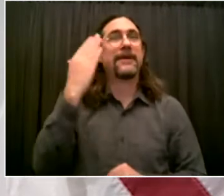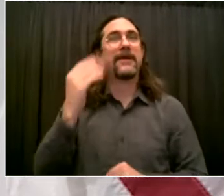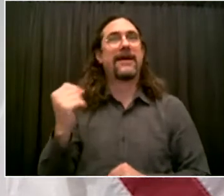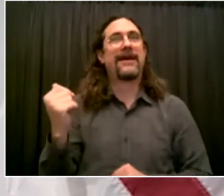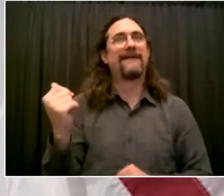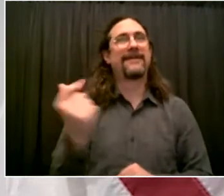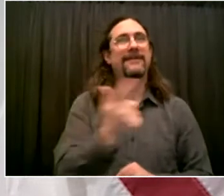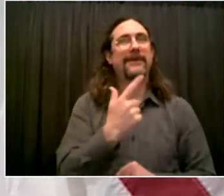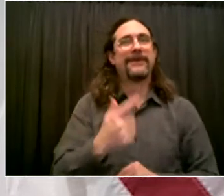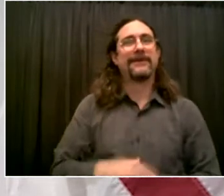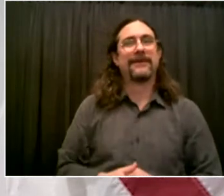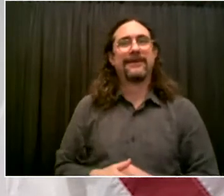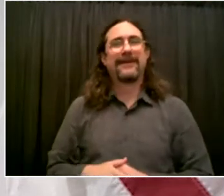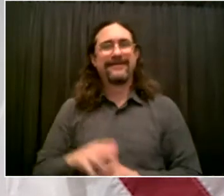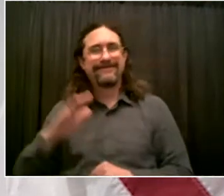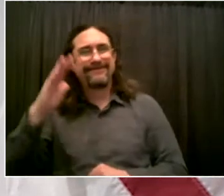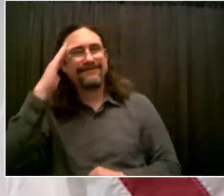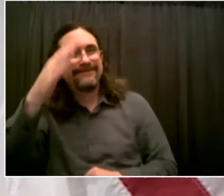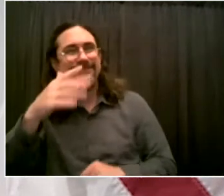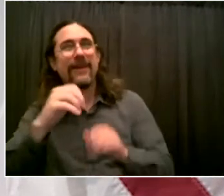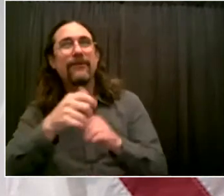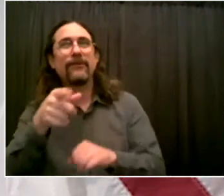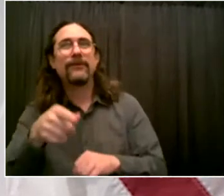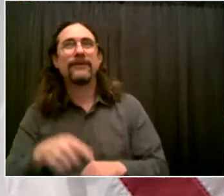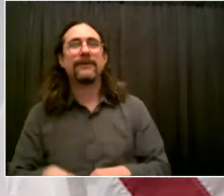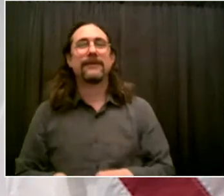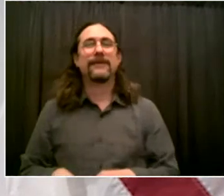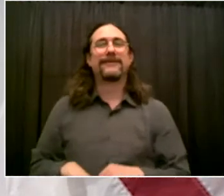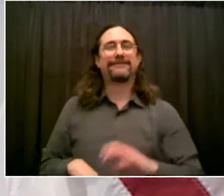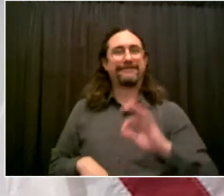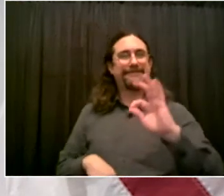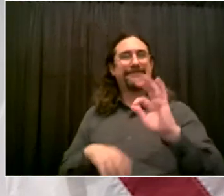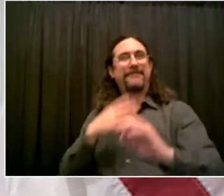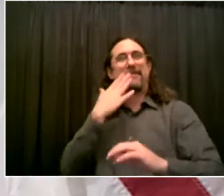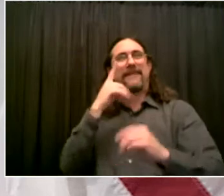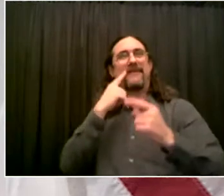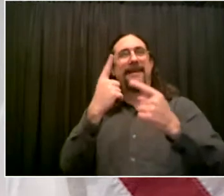bad at all. Thank you, and happy St. Patrick's Day from a